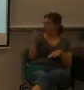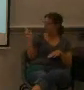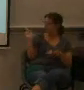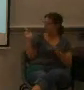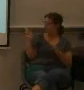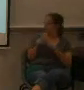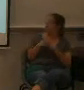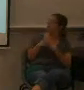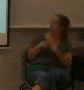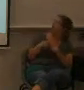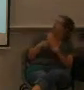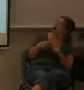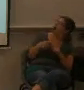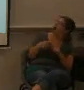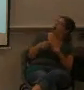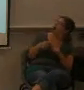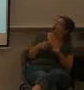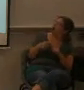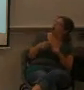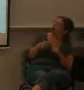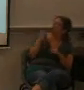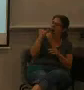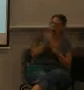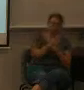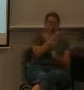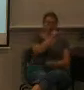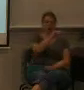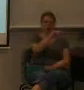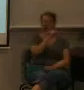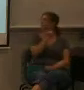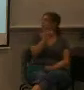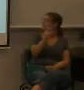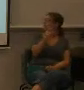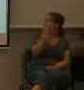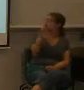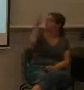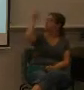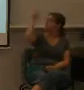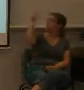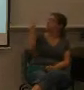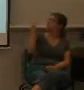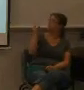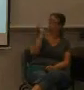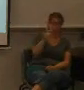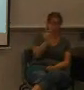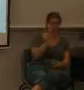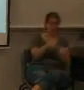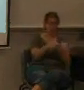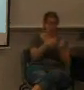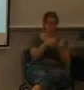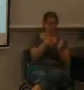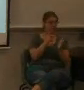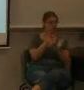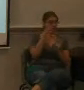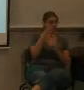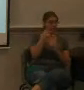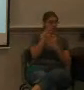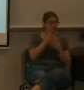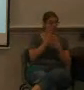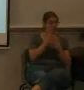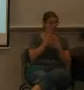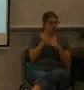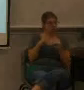to molybdenum. If you take the ratio of those two, you can see where the demand is much greater for some